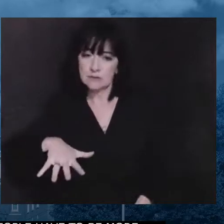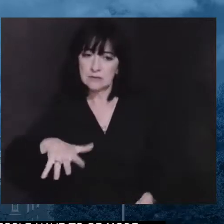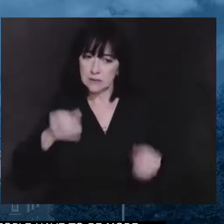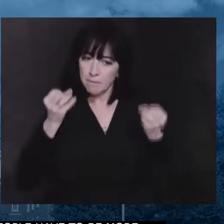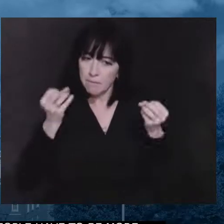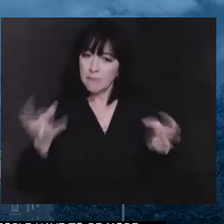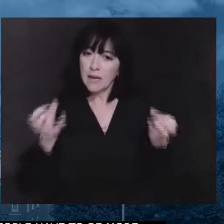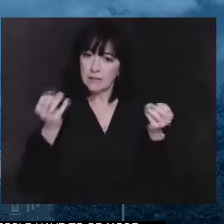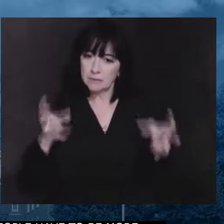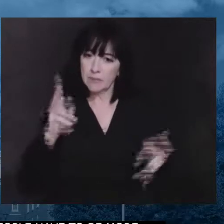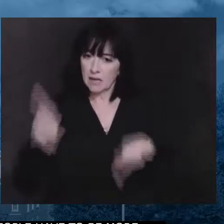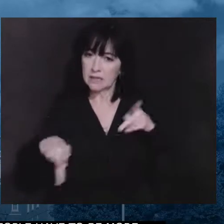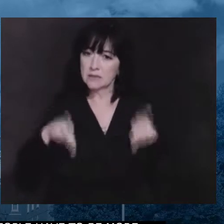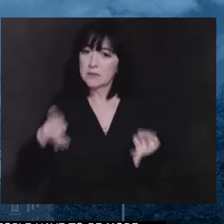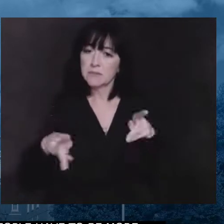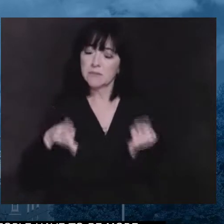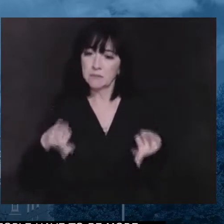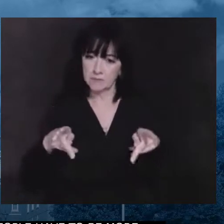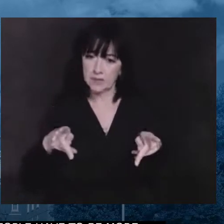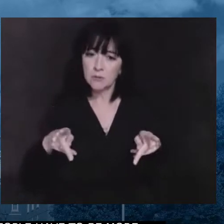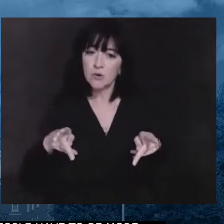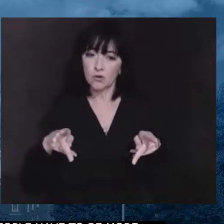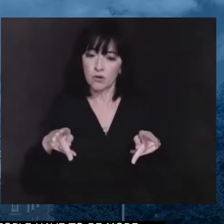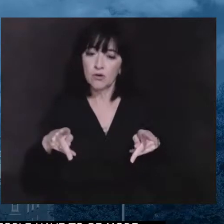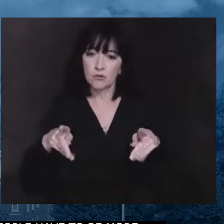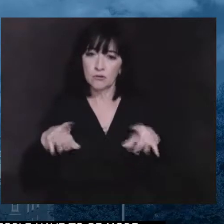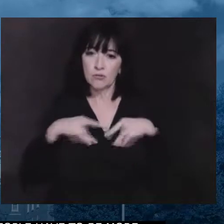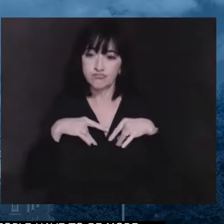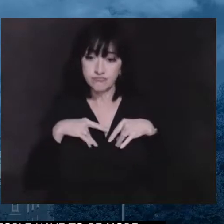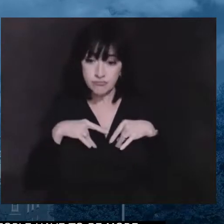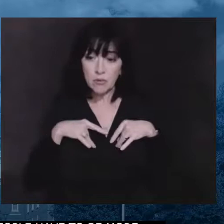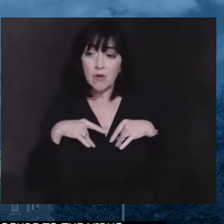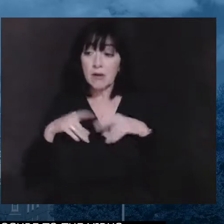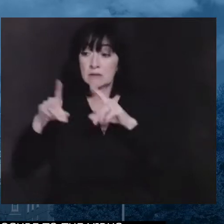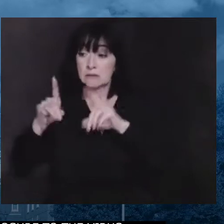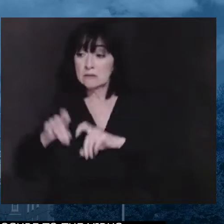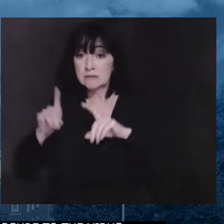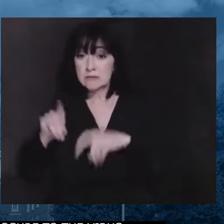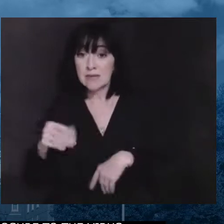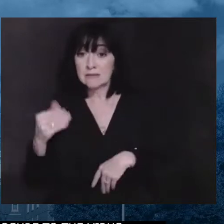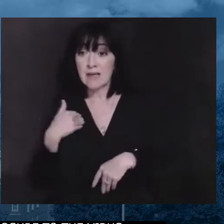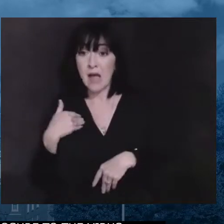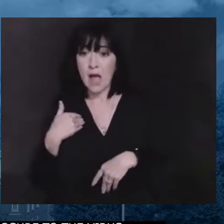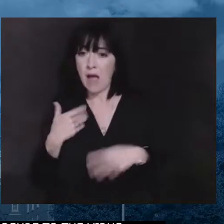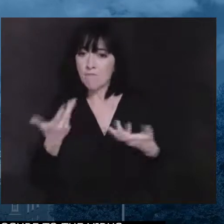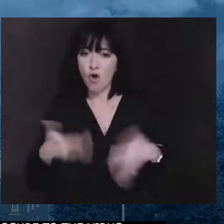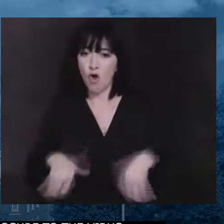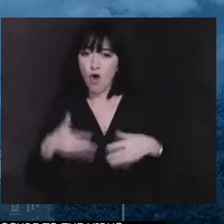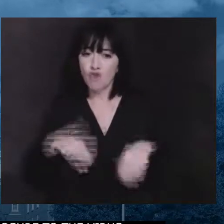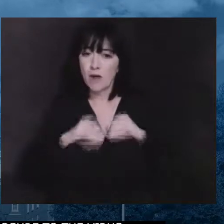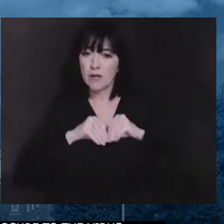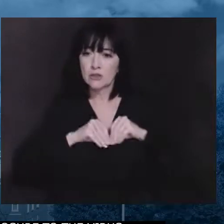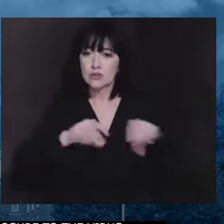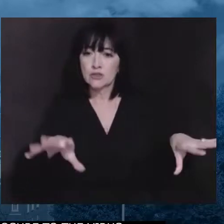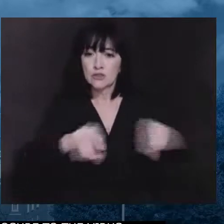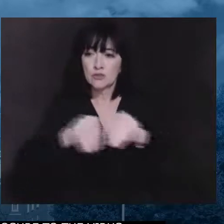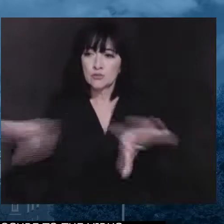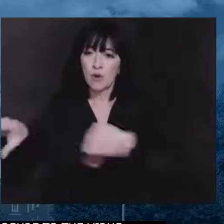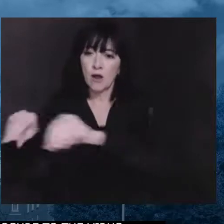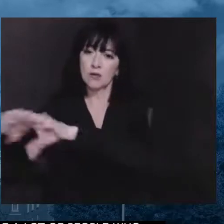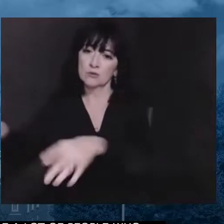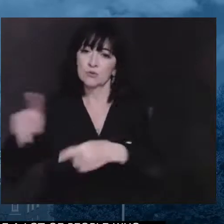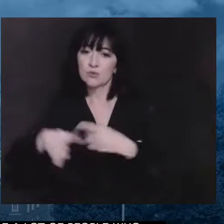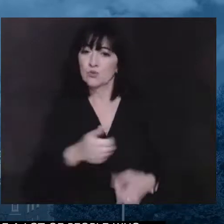are testing positive and then shedding the virus in the community and to